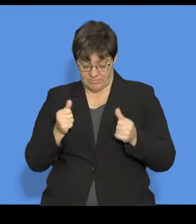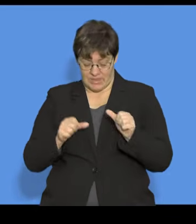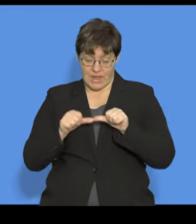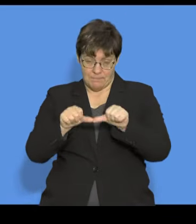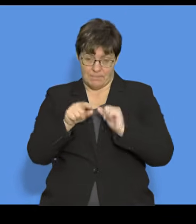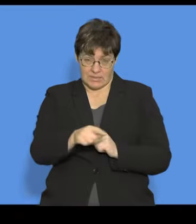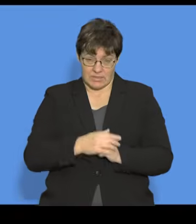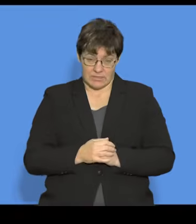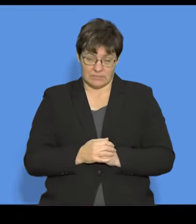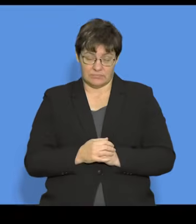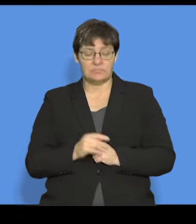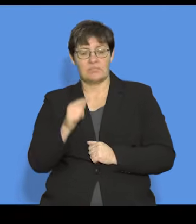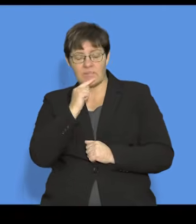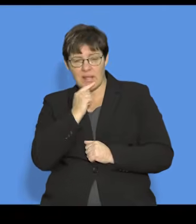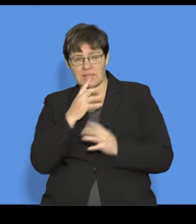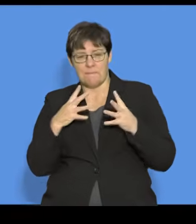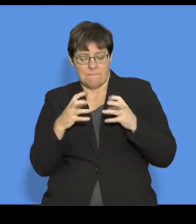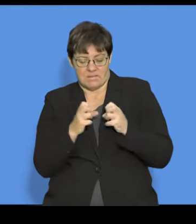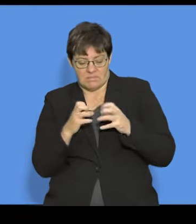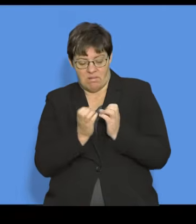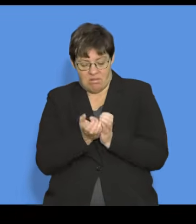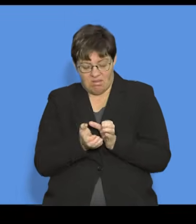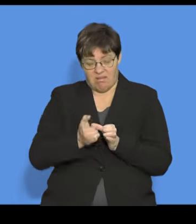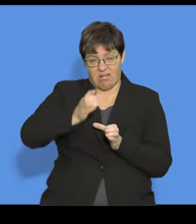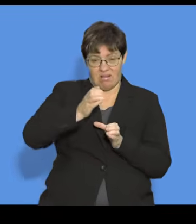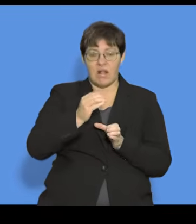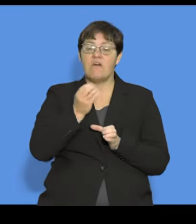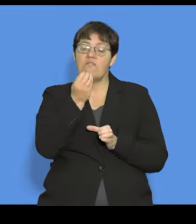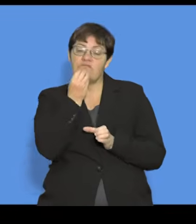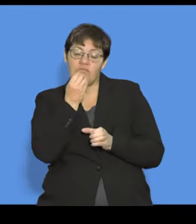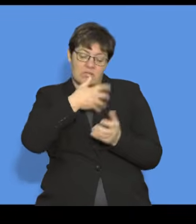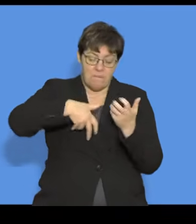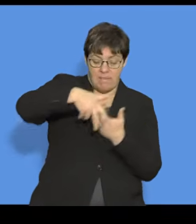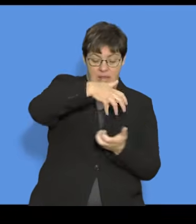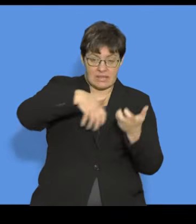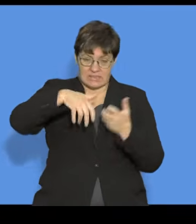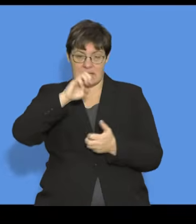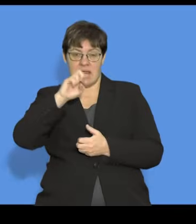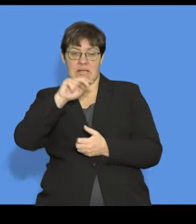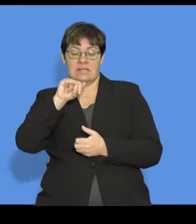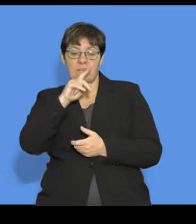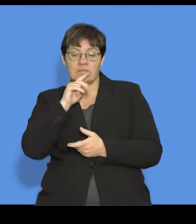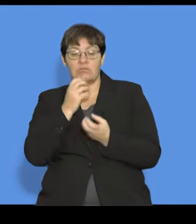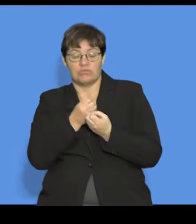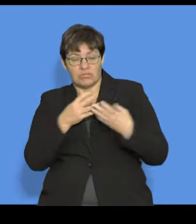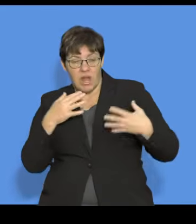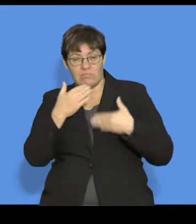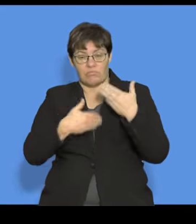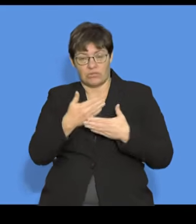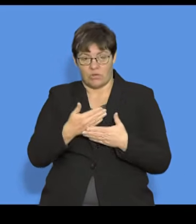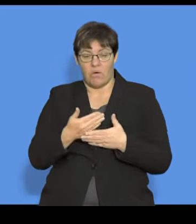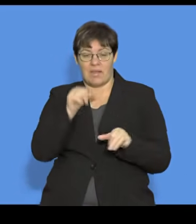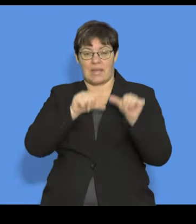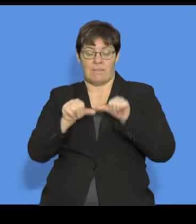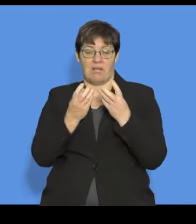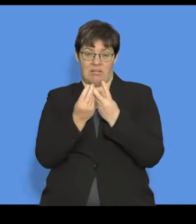And so we have the stomach, which is a muscular bag in which the food mixes with all the enzymes in the stomach to start the process of